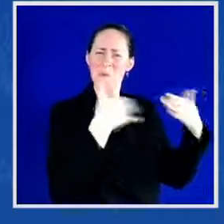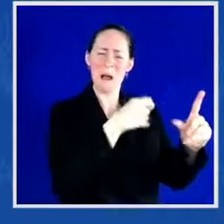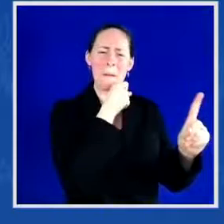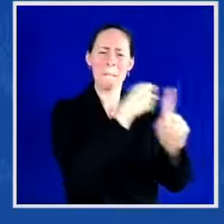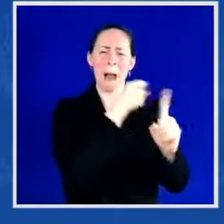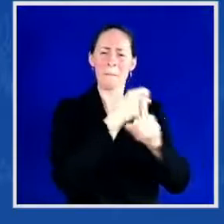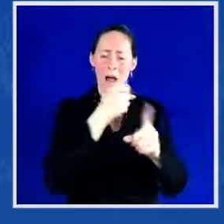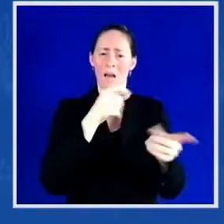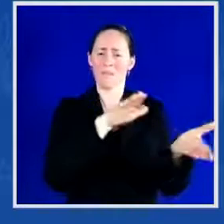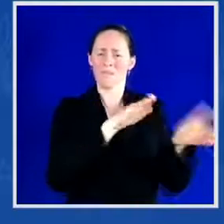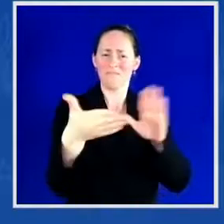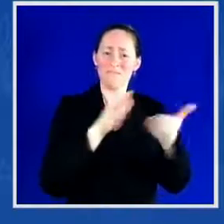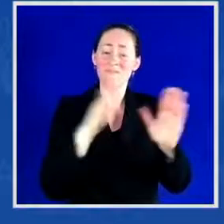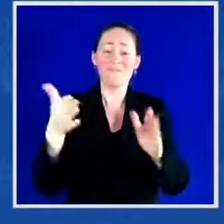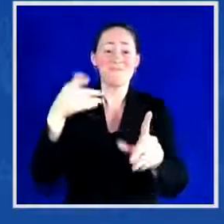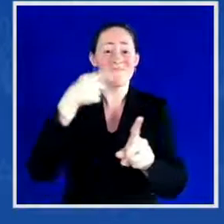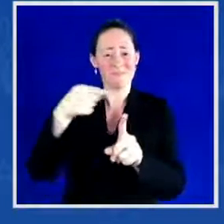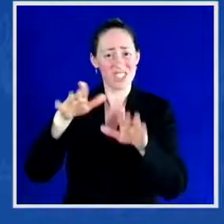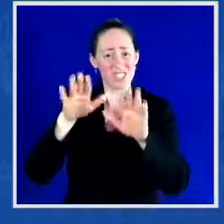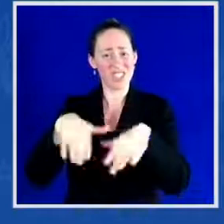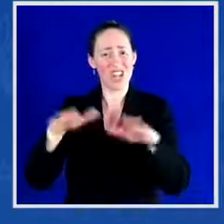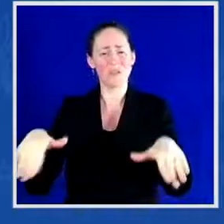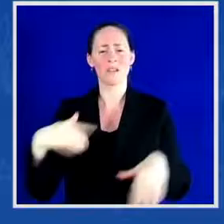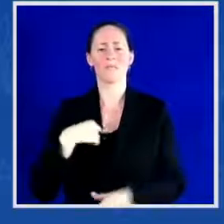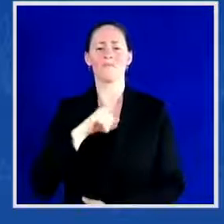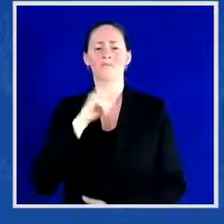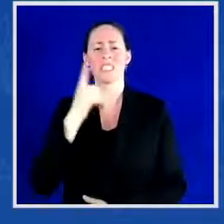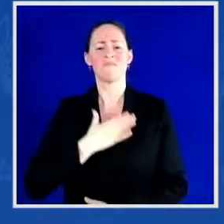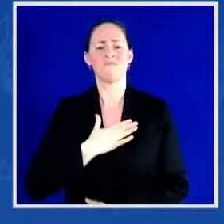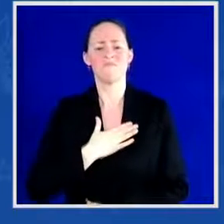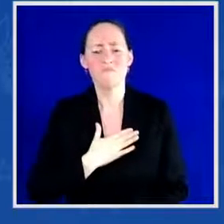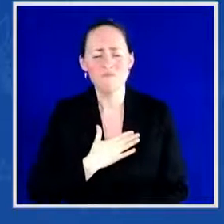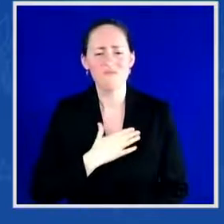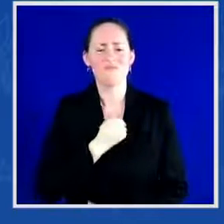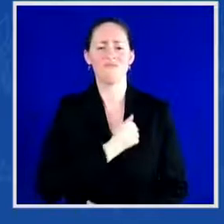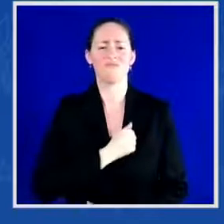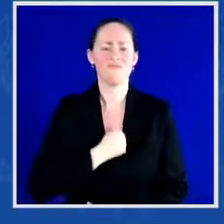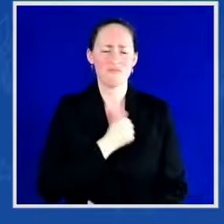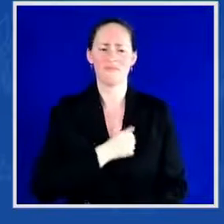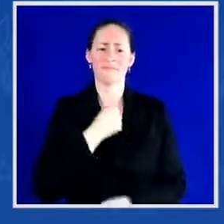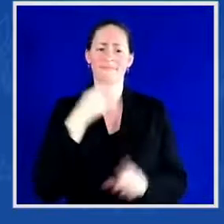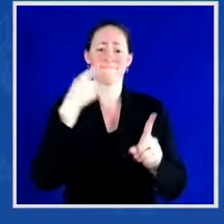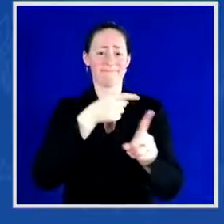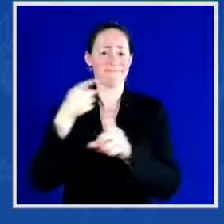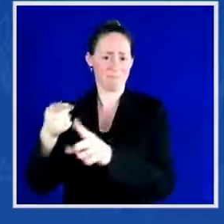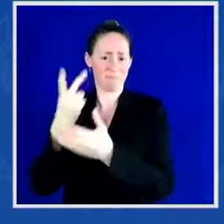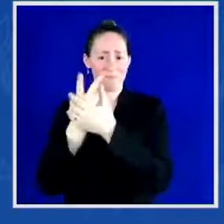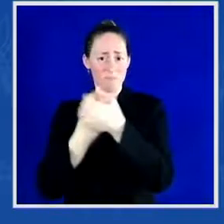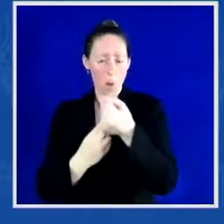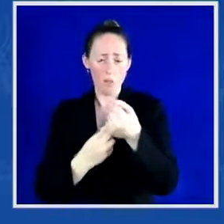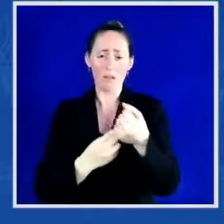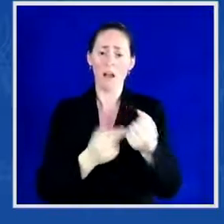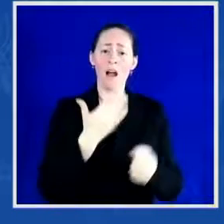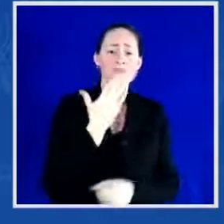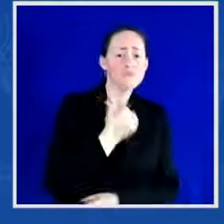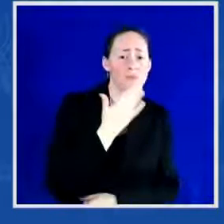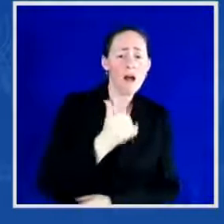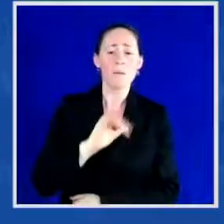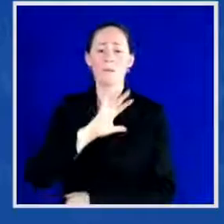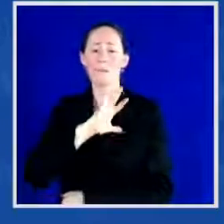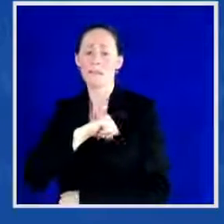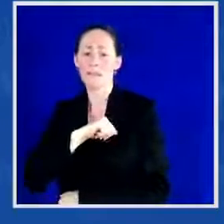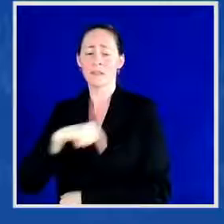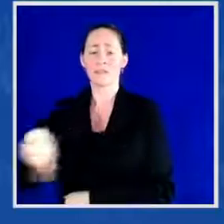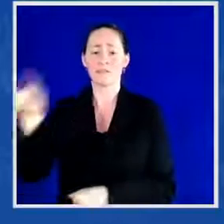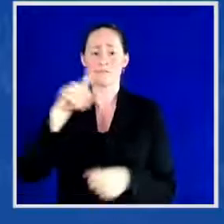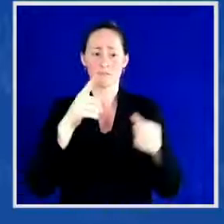families, Israeli and Palestinian, who have lost loved ones, and my hope for a full recovery for the wounded. The